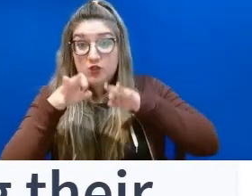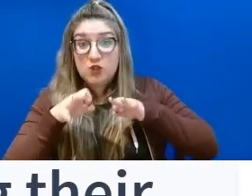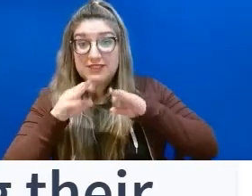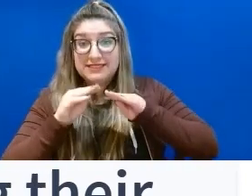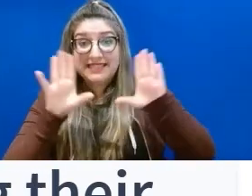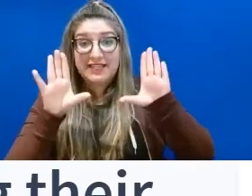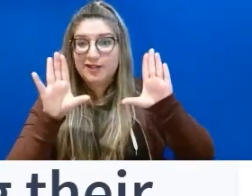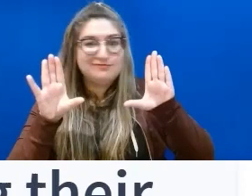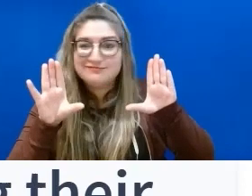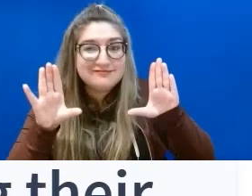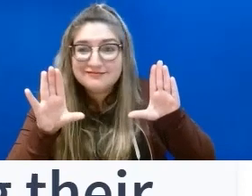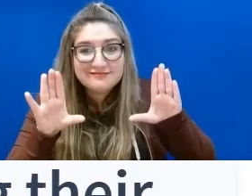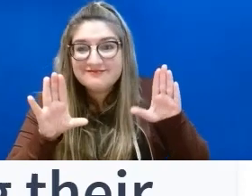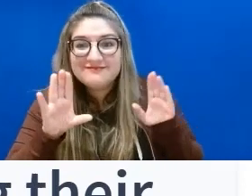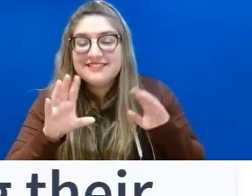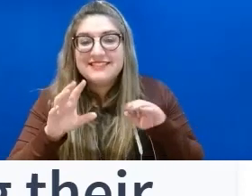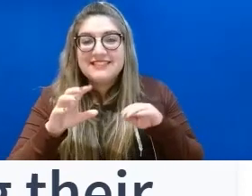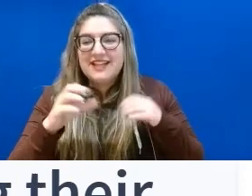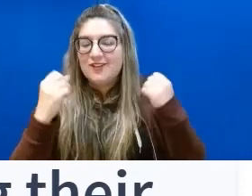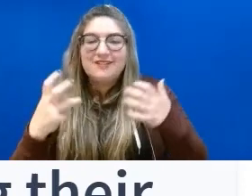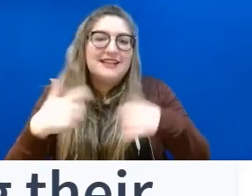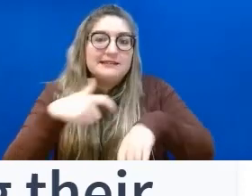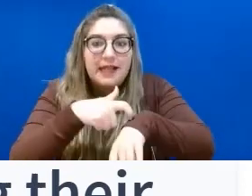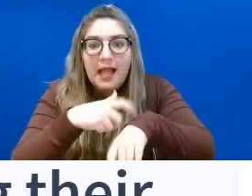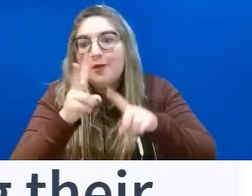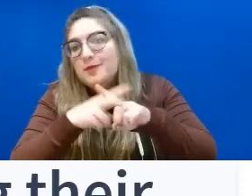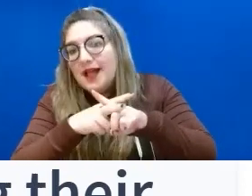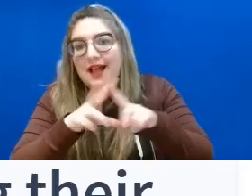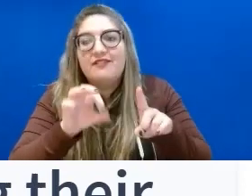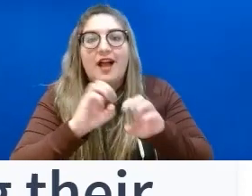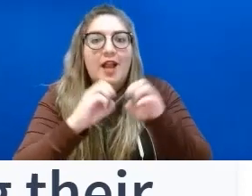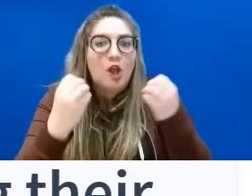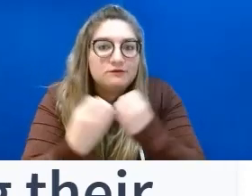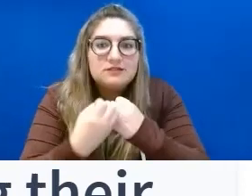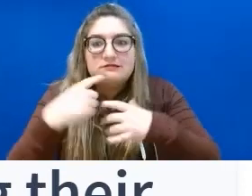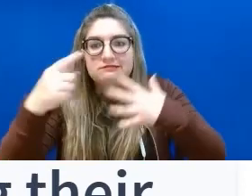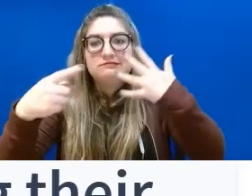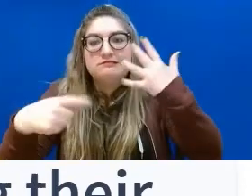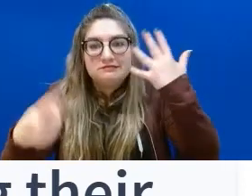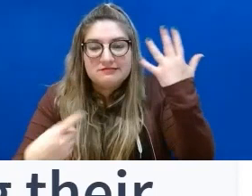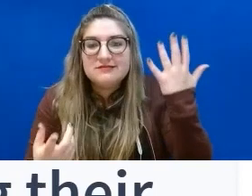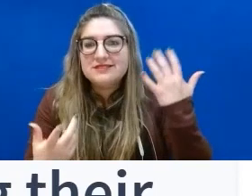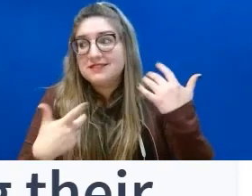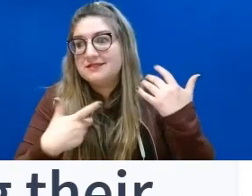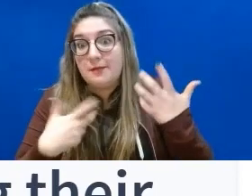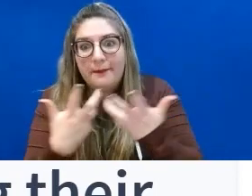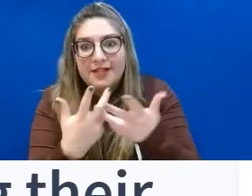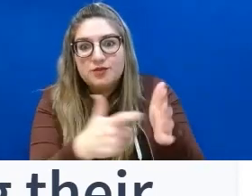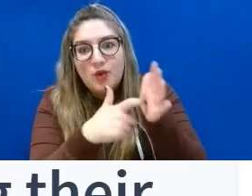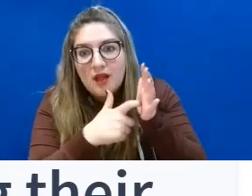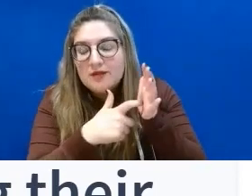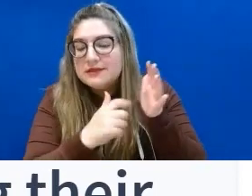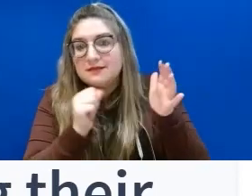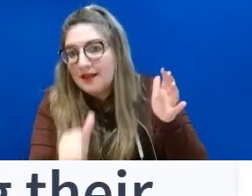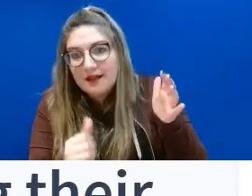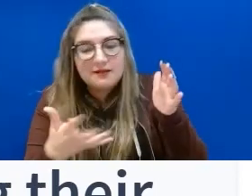instructions. You always have to find an application, you gotta fill something out, you have to find an office, there's no signage. Are you qualified, are you not? So there's so many